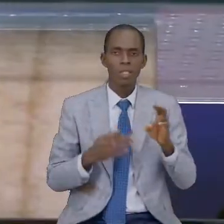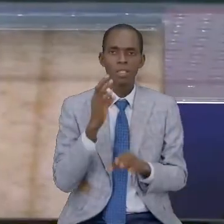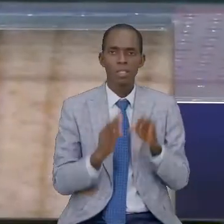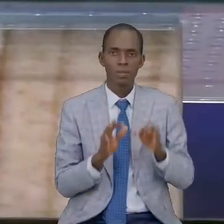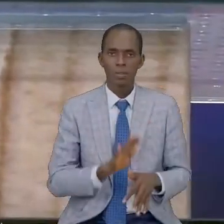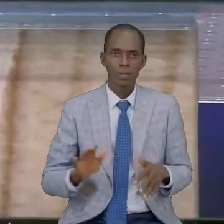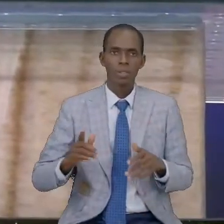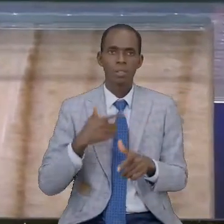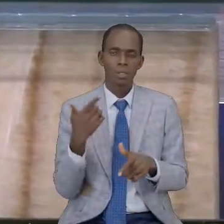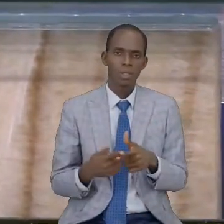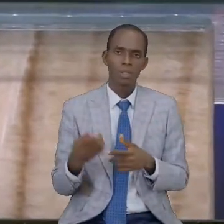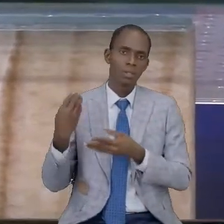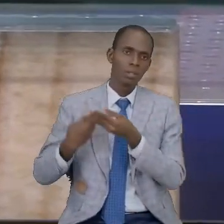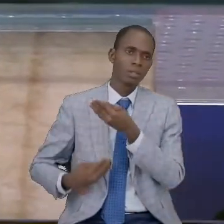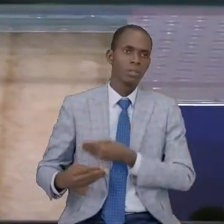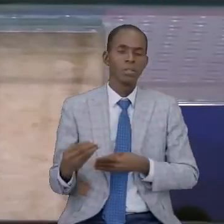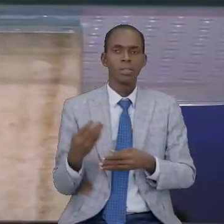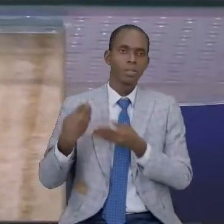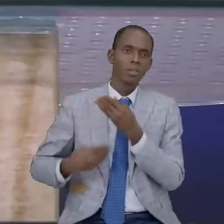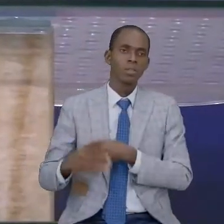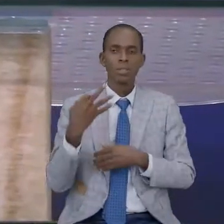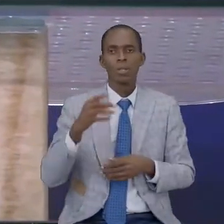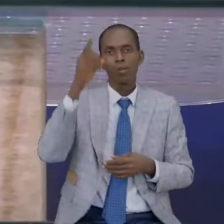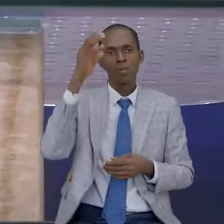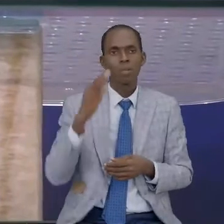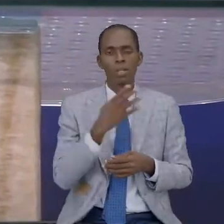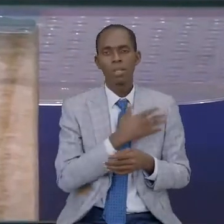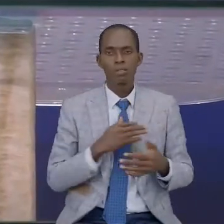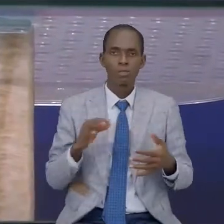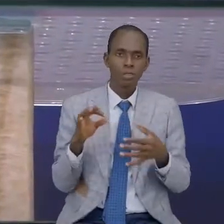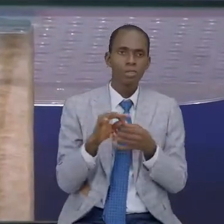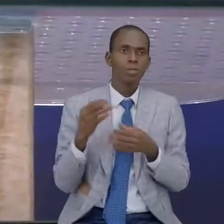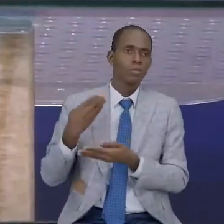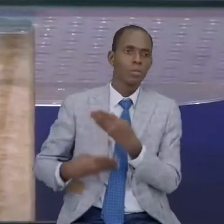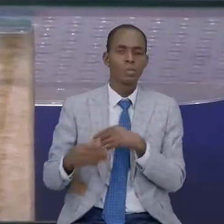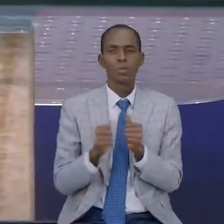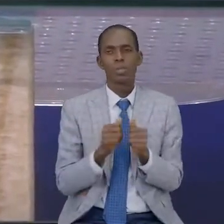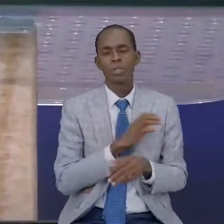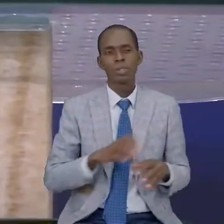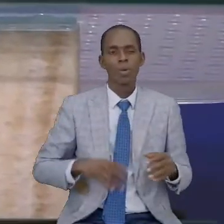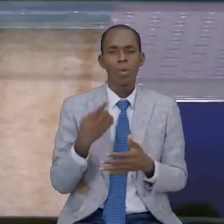ye children, then heirs, heirs of God, and joint heirs with